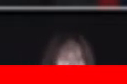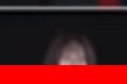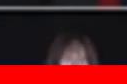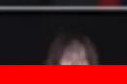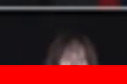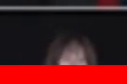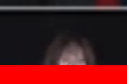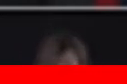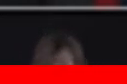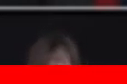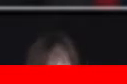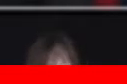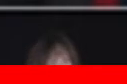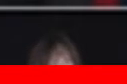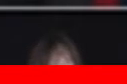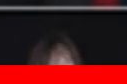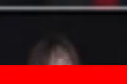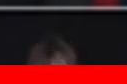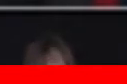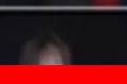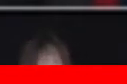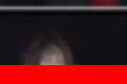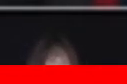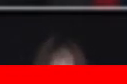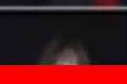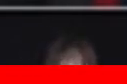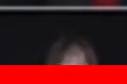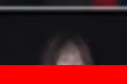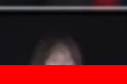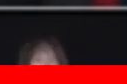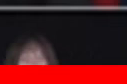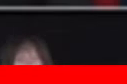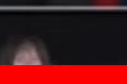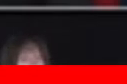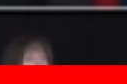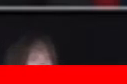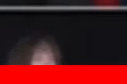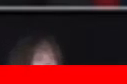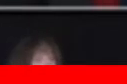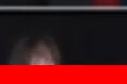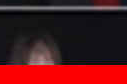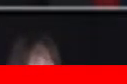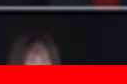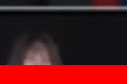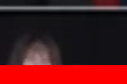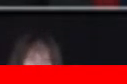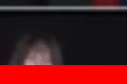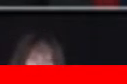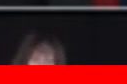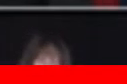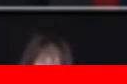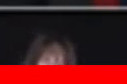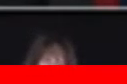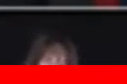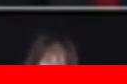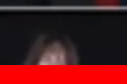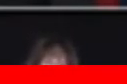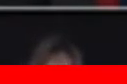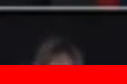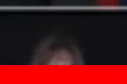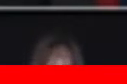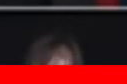red control zone. Money for these businesses will begin to flow next week. Any eligible business in a region in Ontario designated